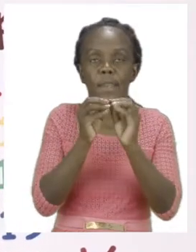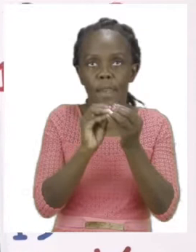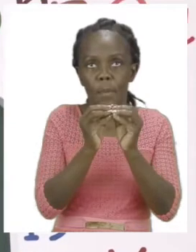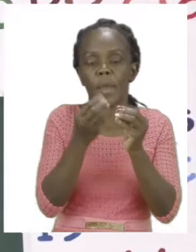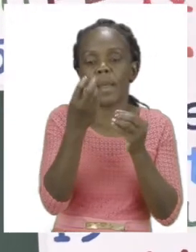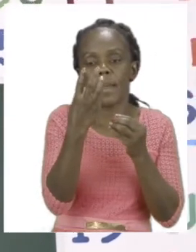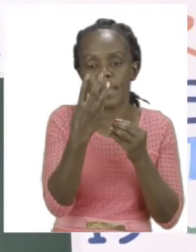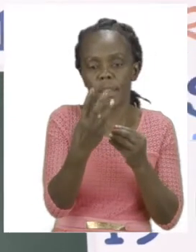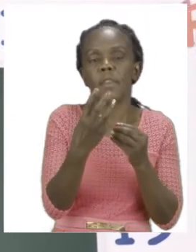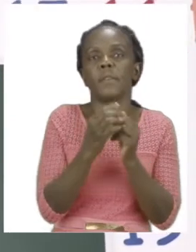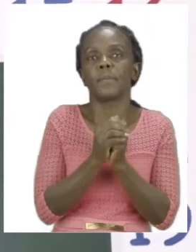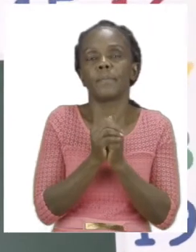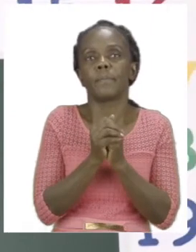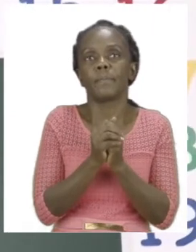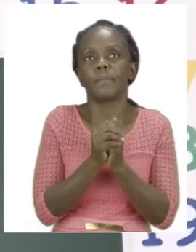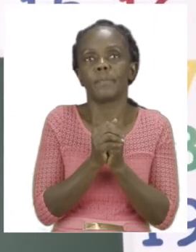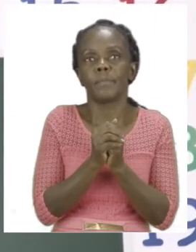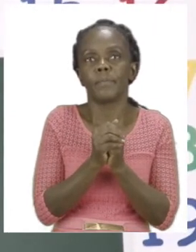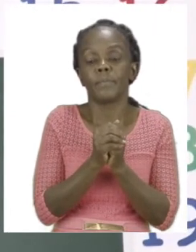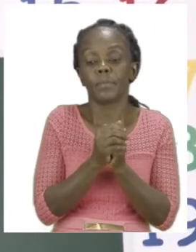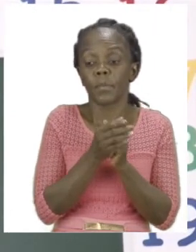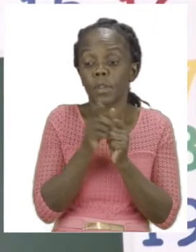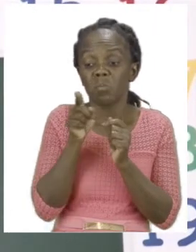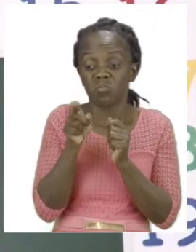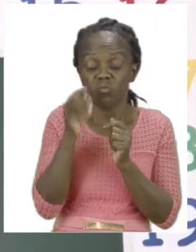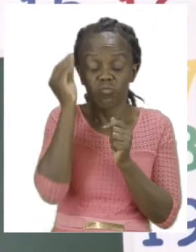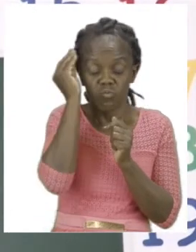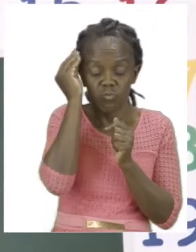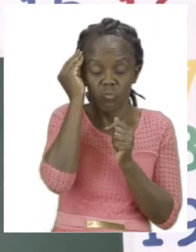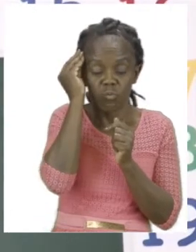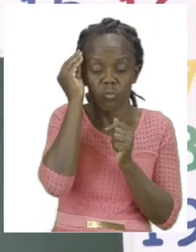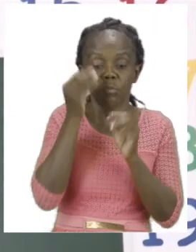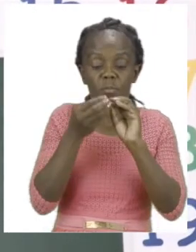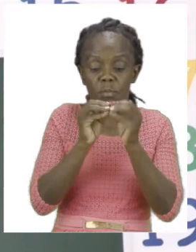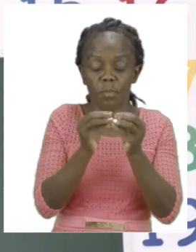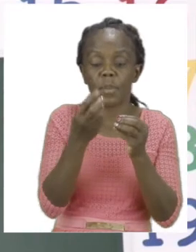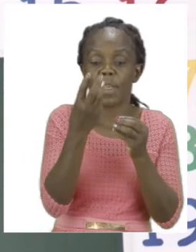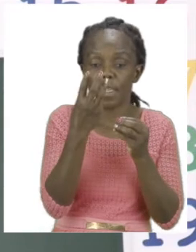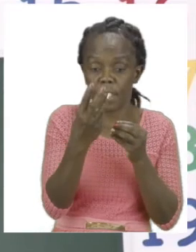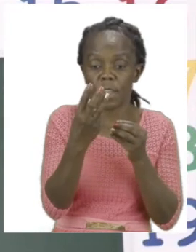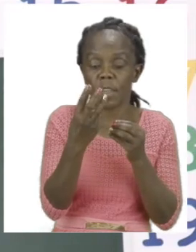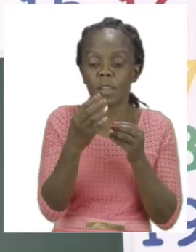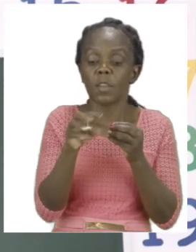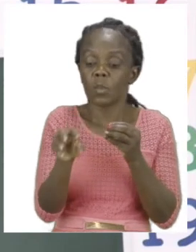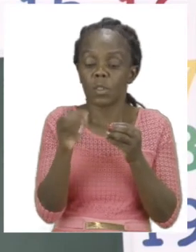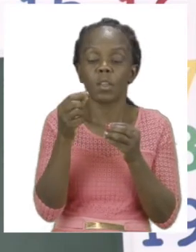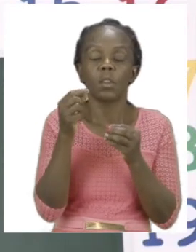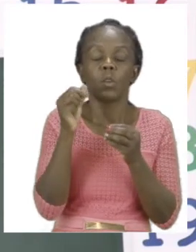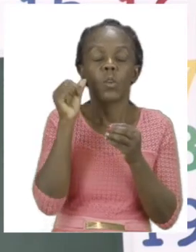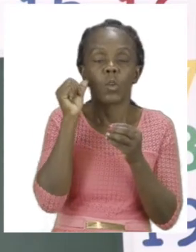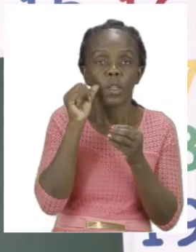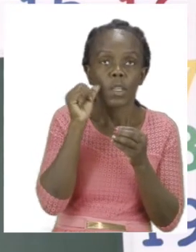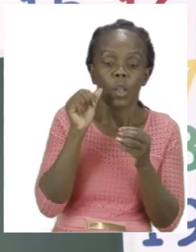circle our 3. So I want you to please take your yellow. Very good. And because I can't